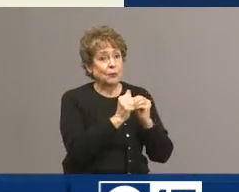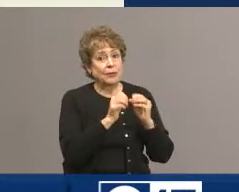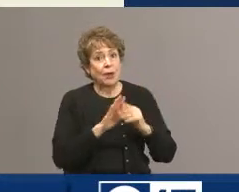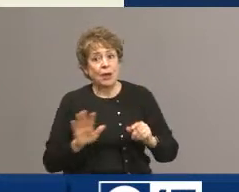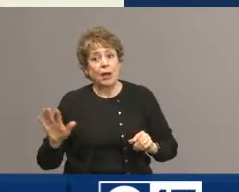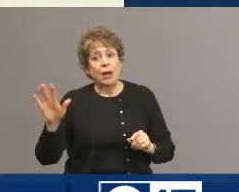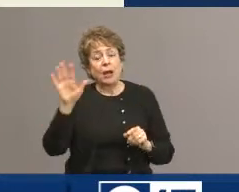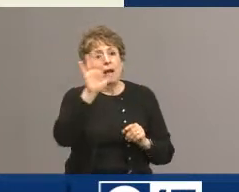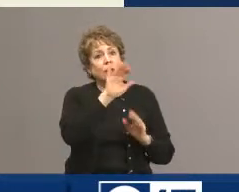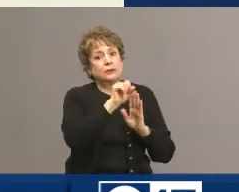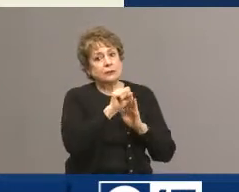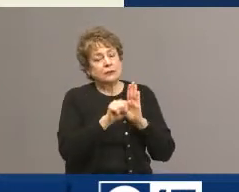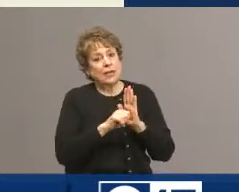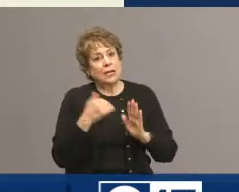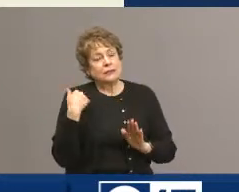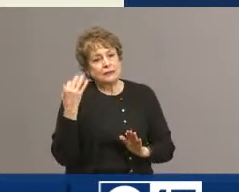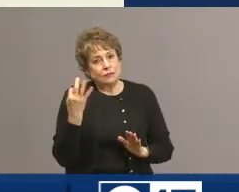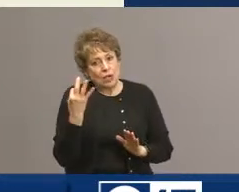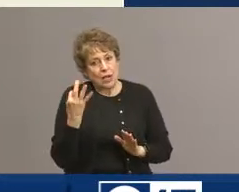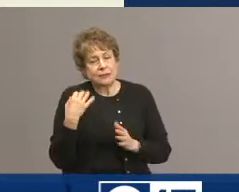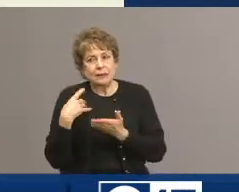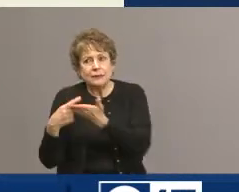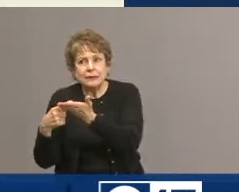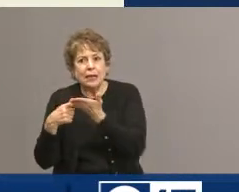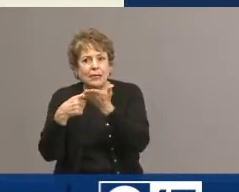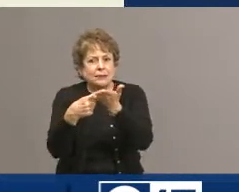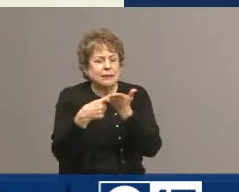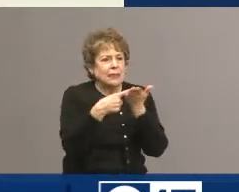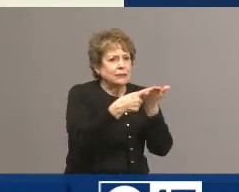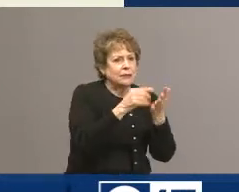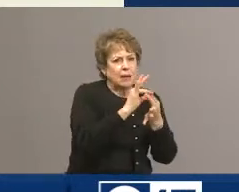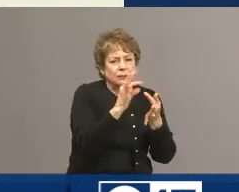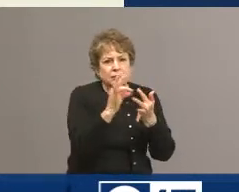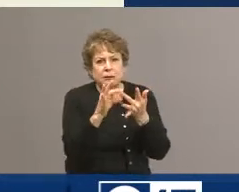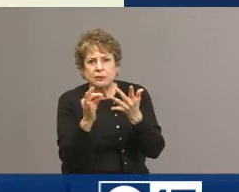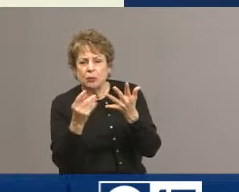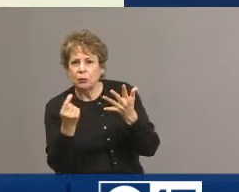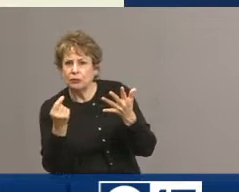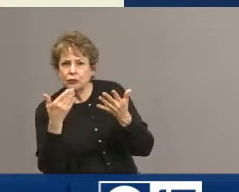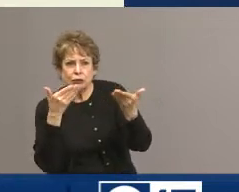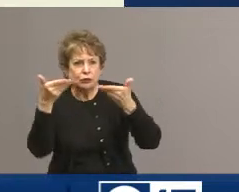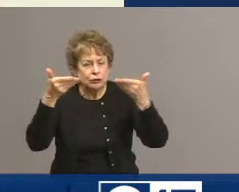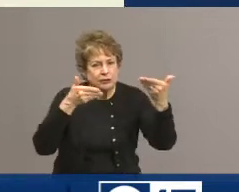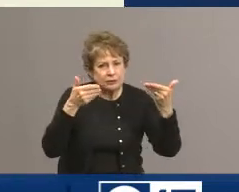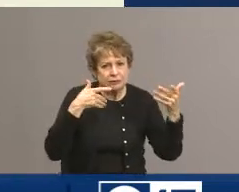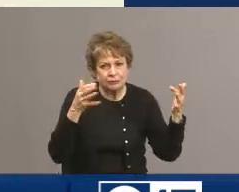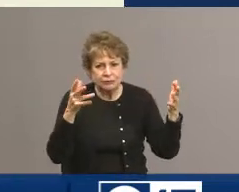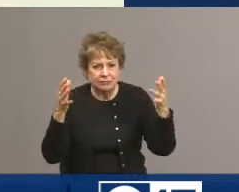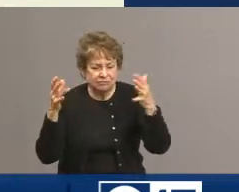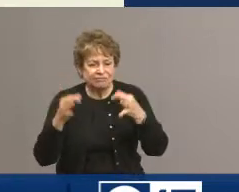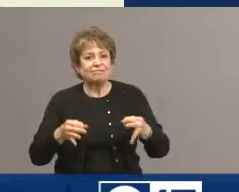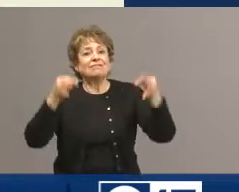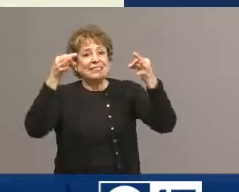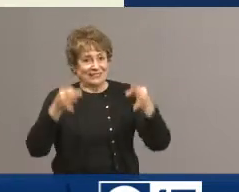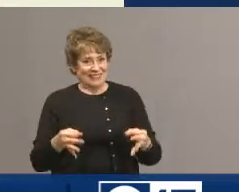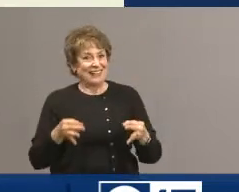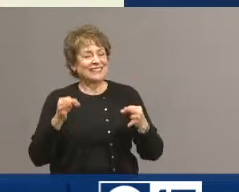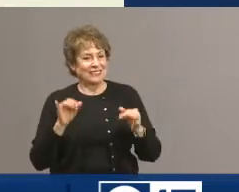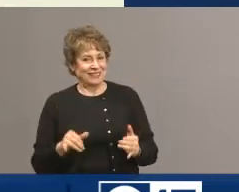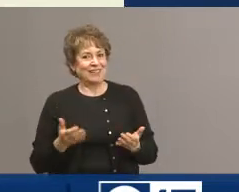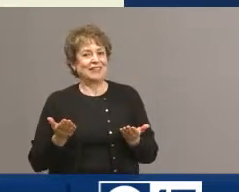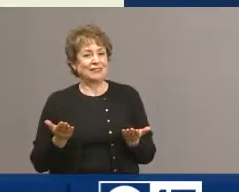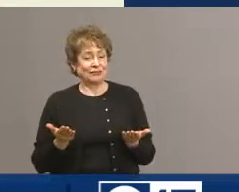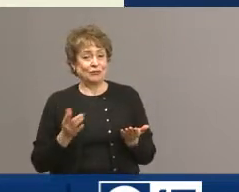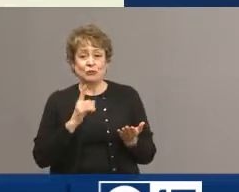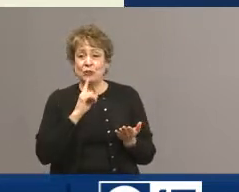options that were in front of us, and we're making a decision that is a targeted approach that will address the issue that's in